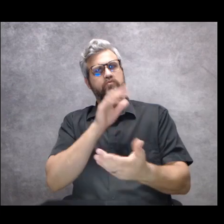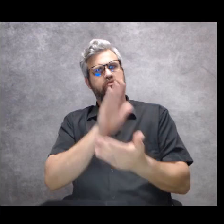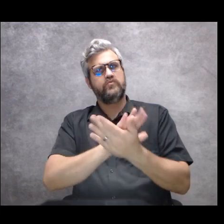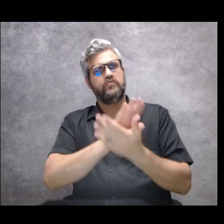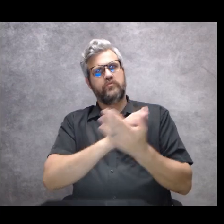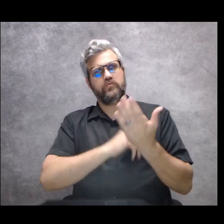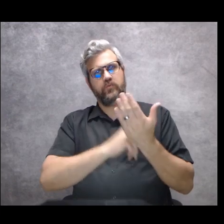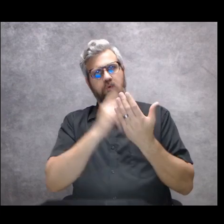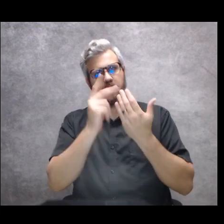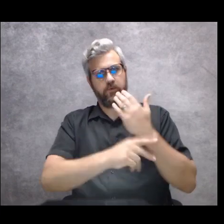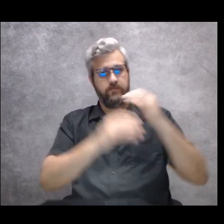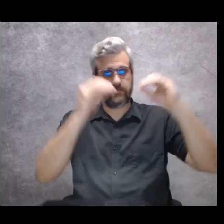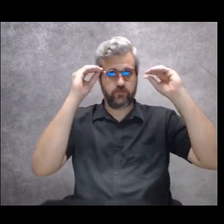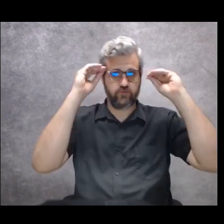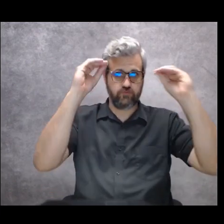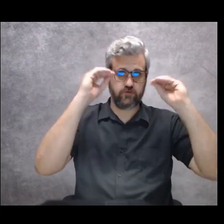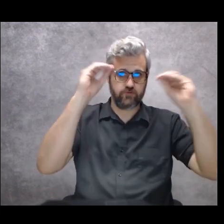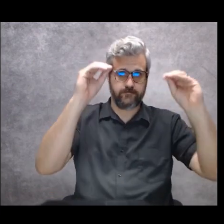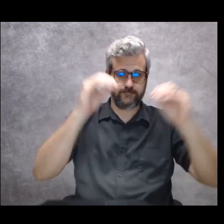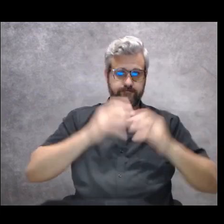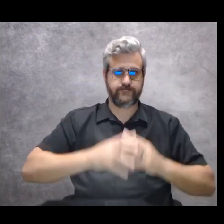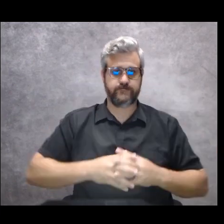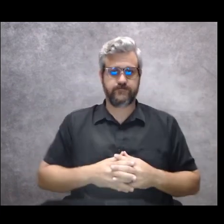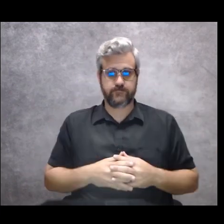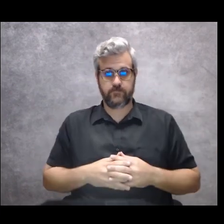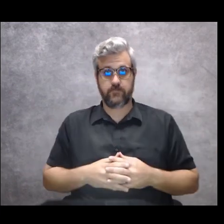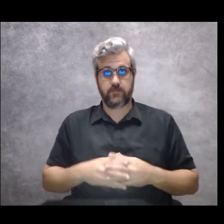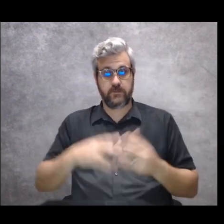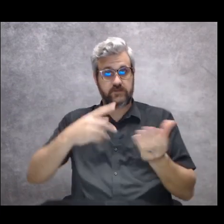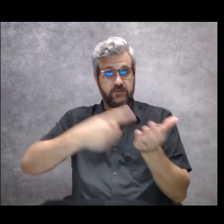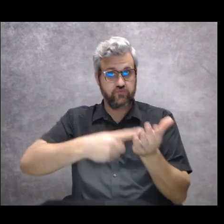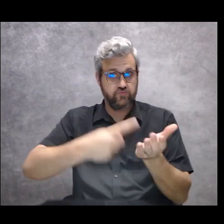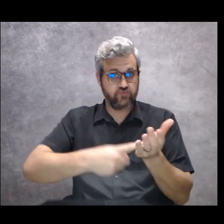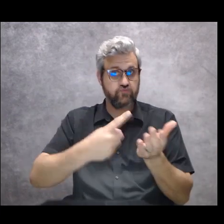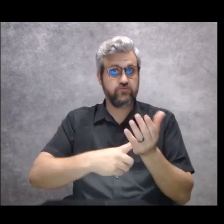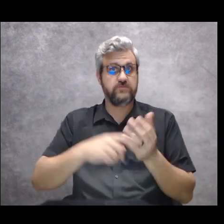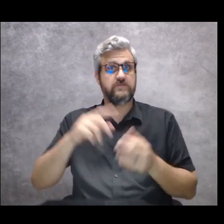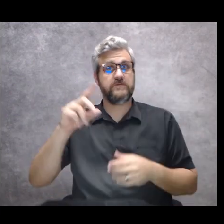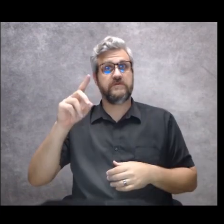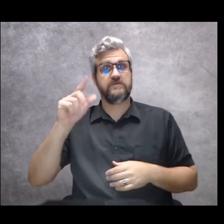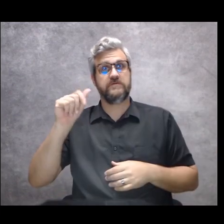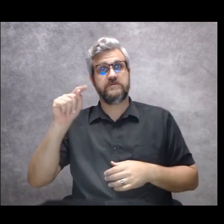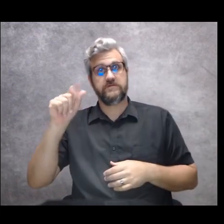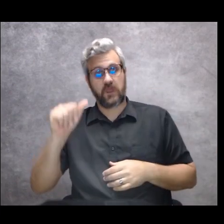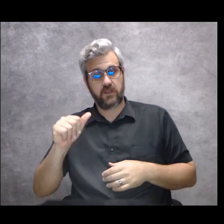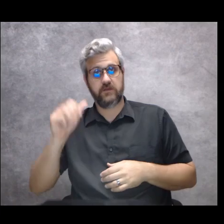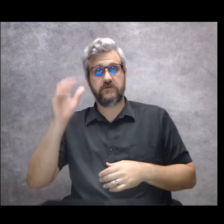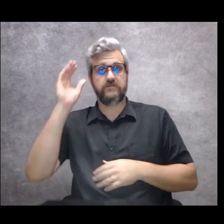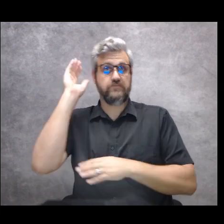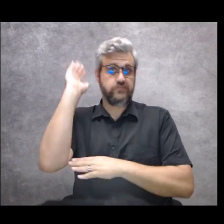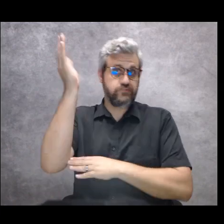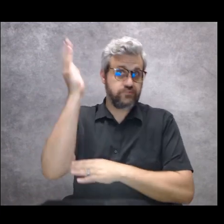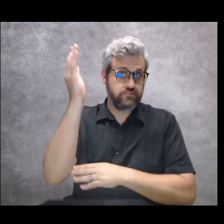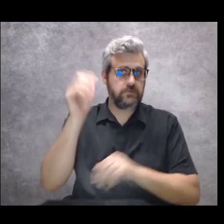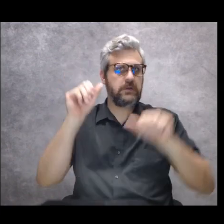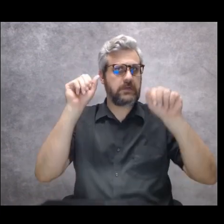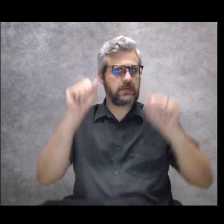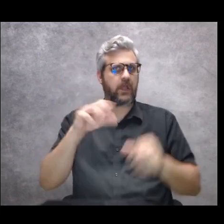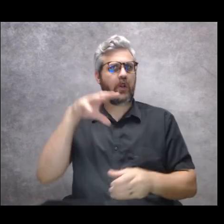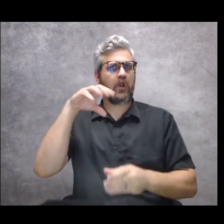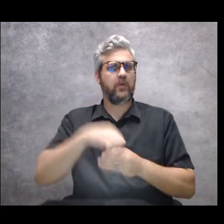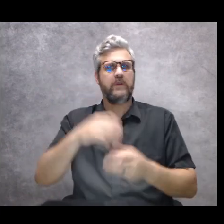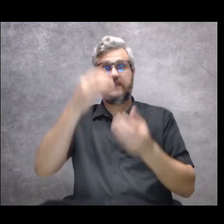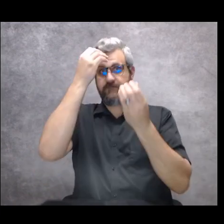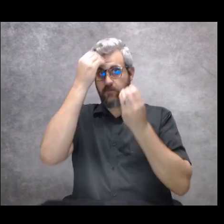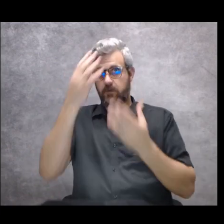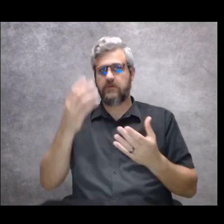The discussion of data and a presentation could include information about how many students are part of the program,